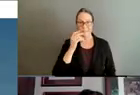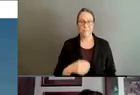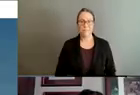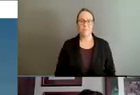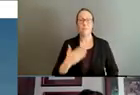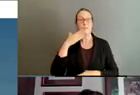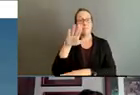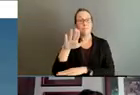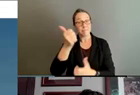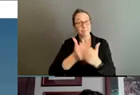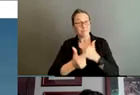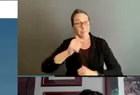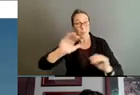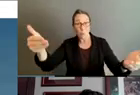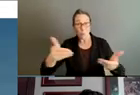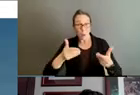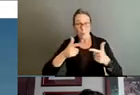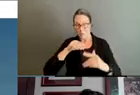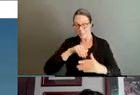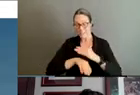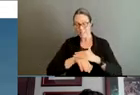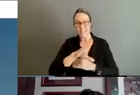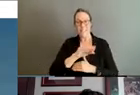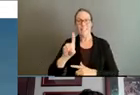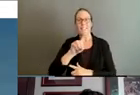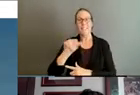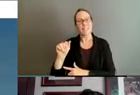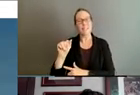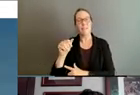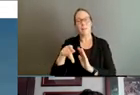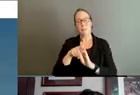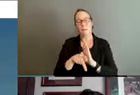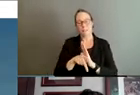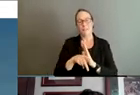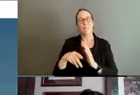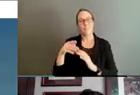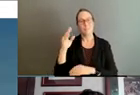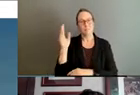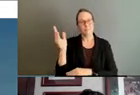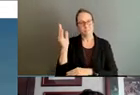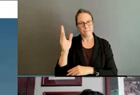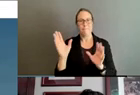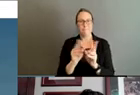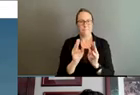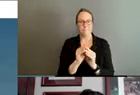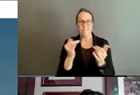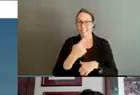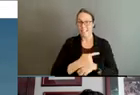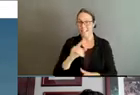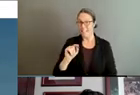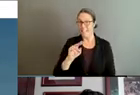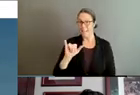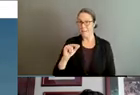Good afternoon, everyone, and welcome to the Accessibility and Disability Policy Webinar Series. Today we have with us Tammy Goodwin from